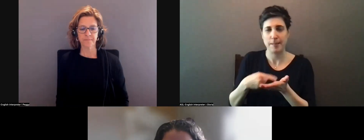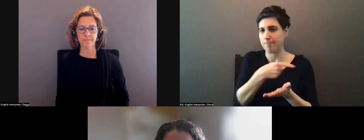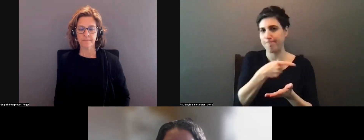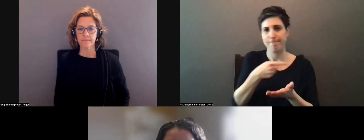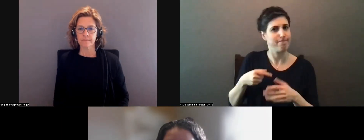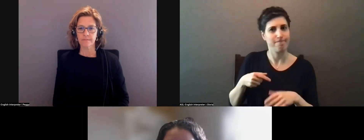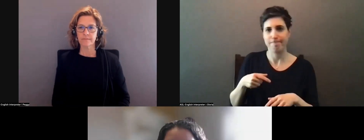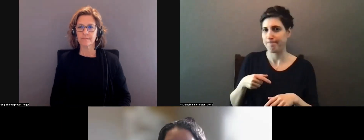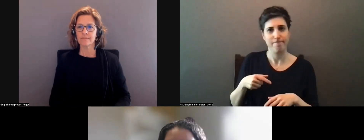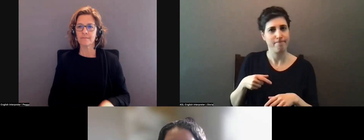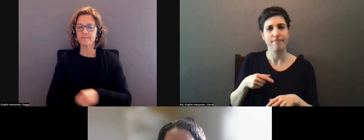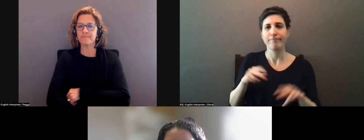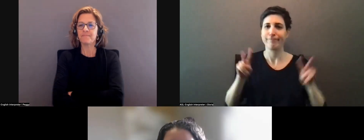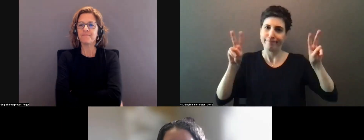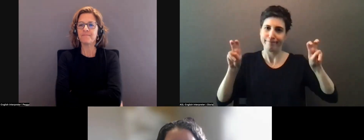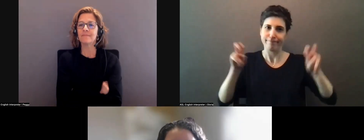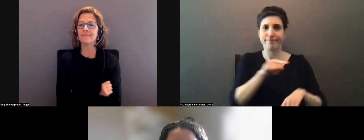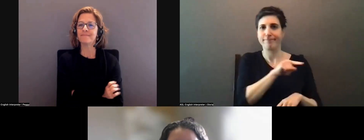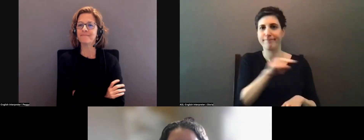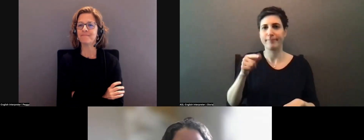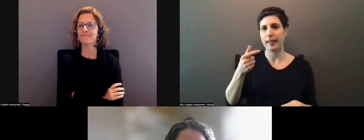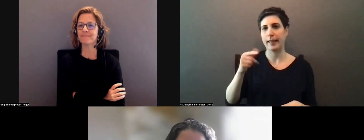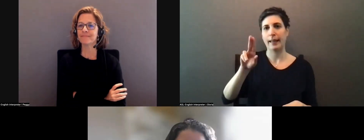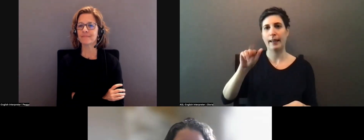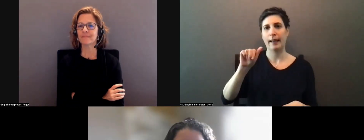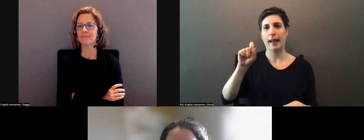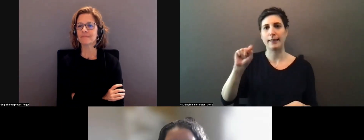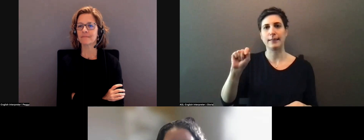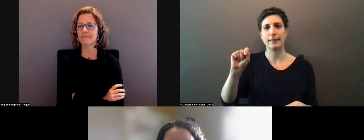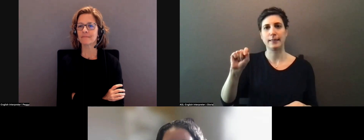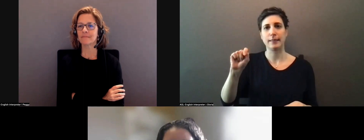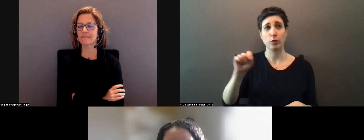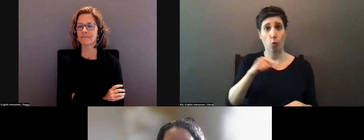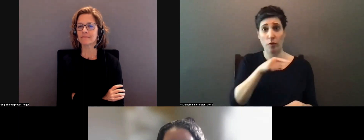always guests. And so they can't share a screen or